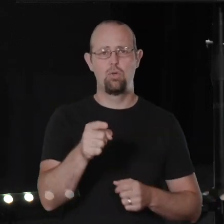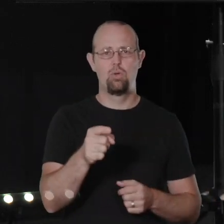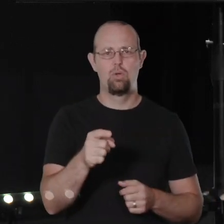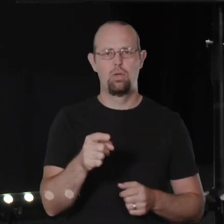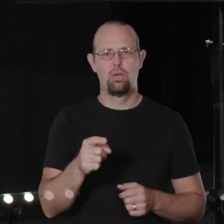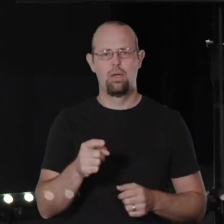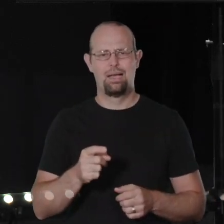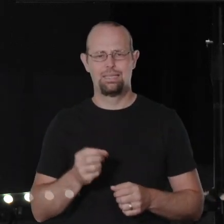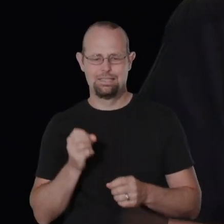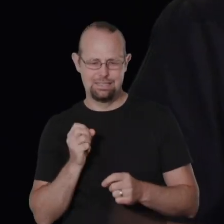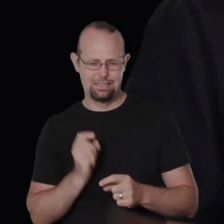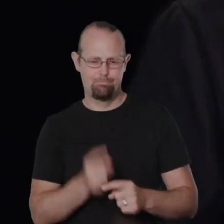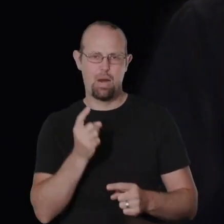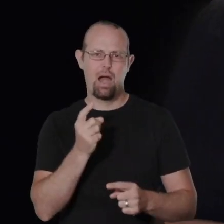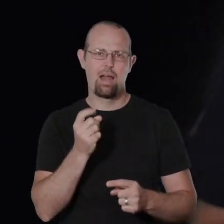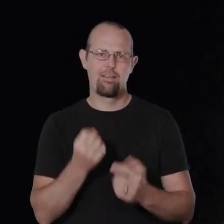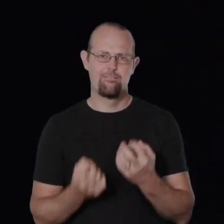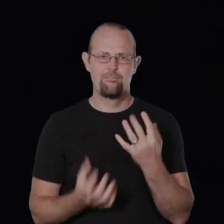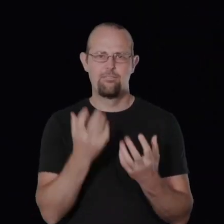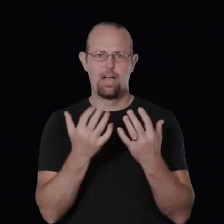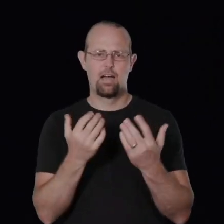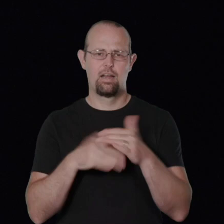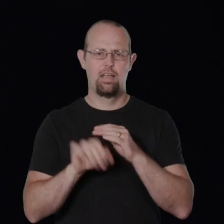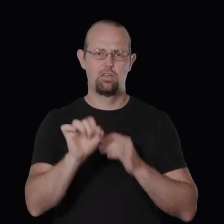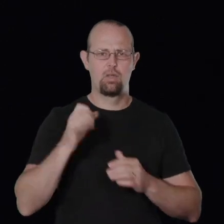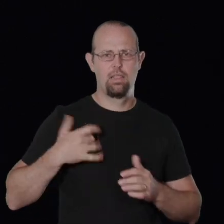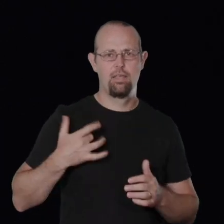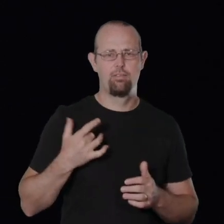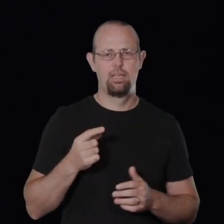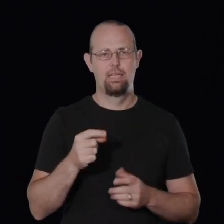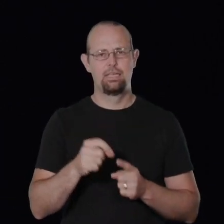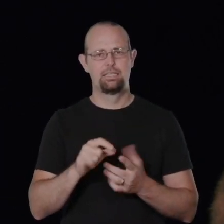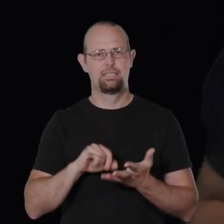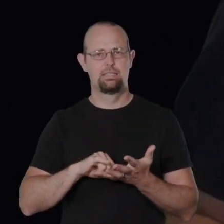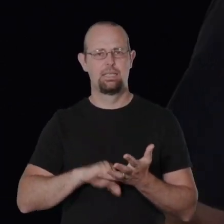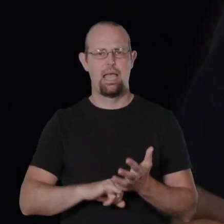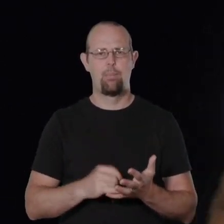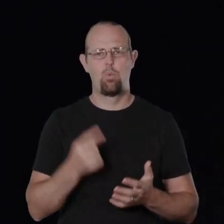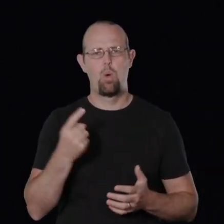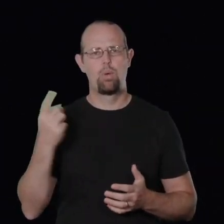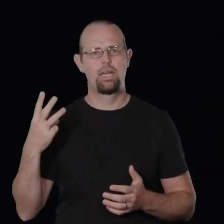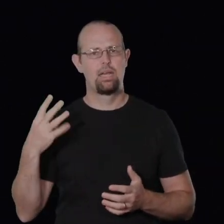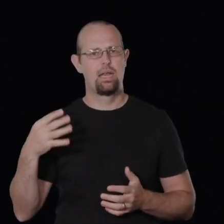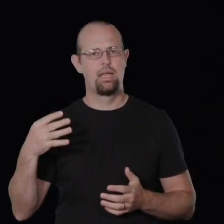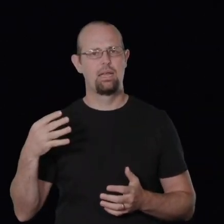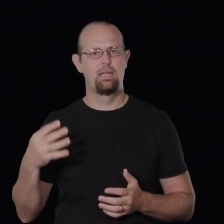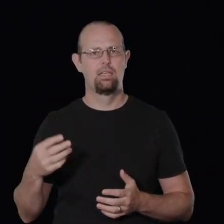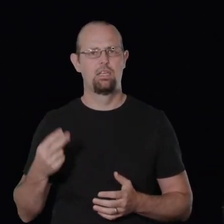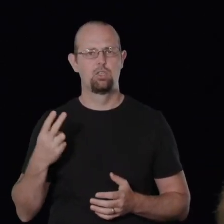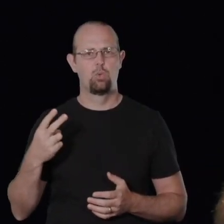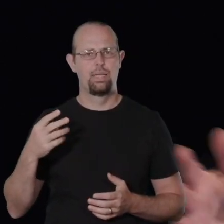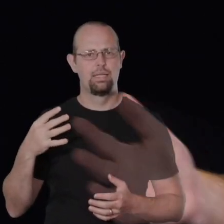faith in your life again. Psalm 119, verse 28. My soul